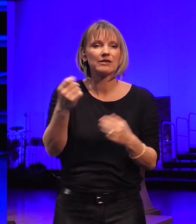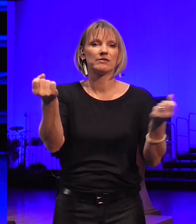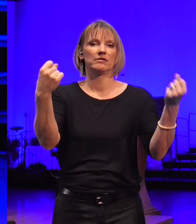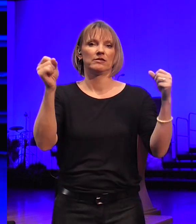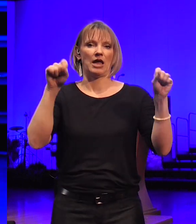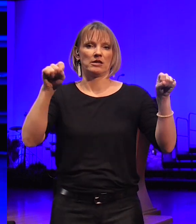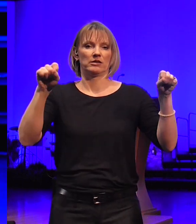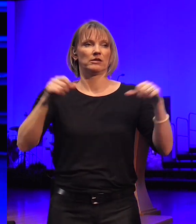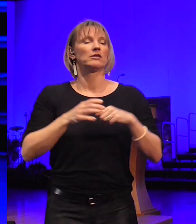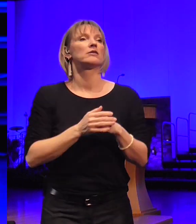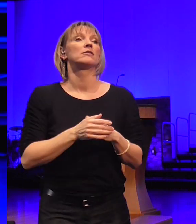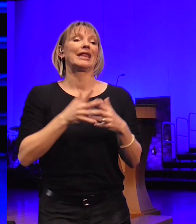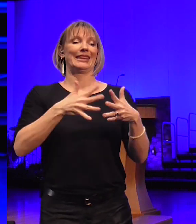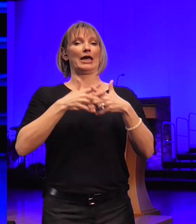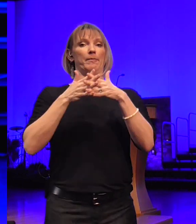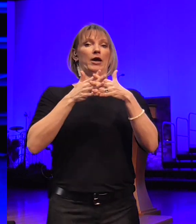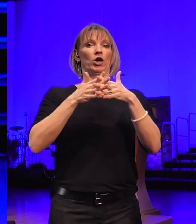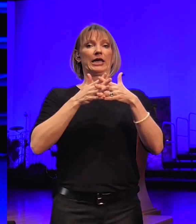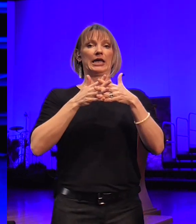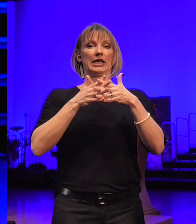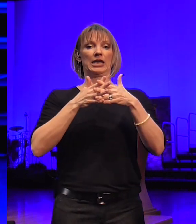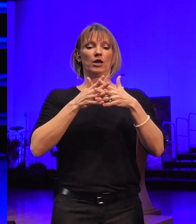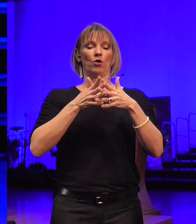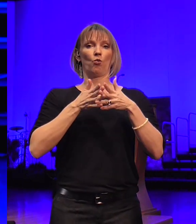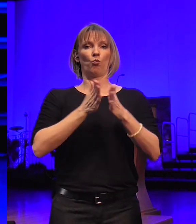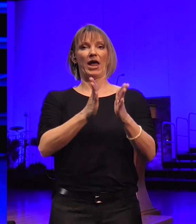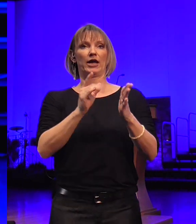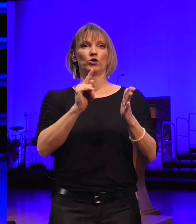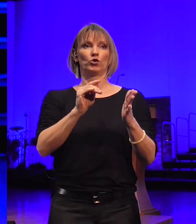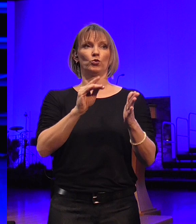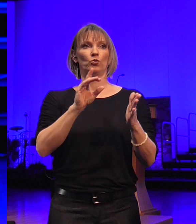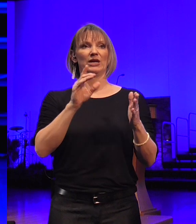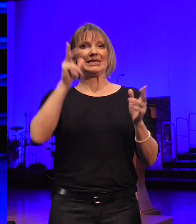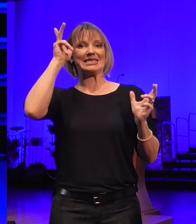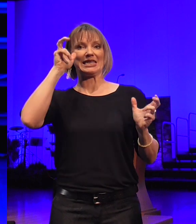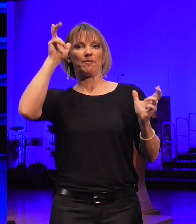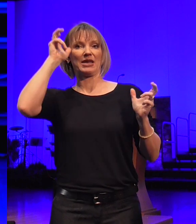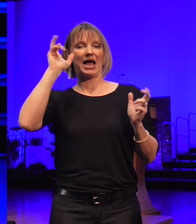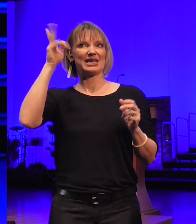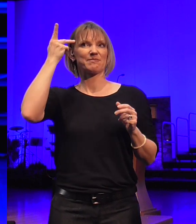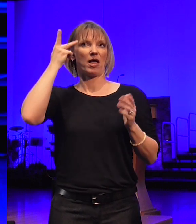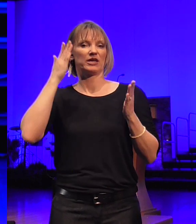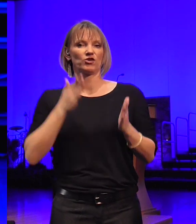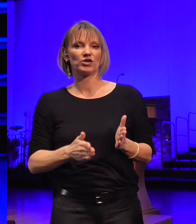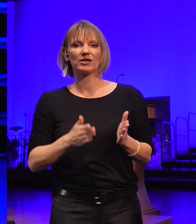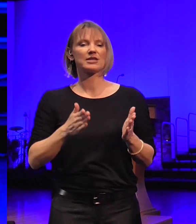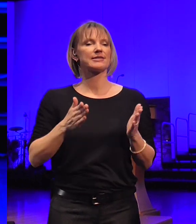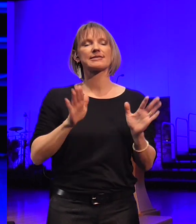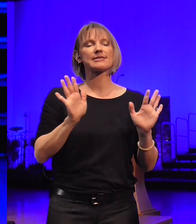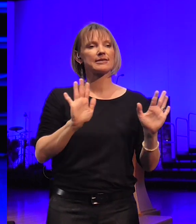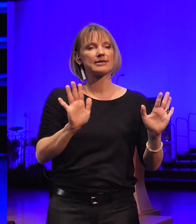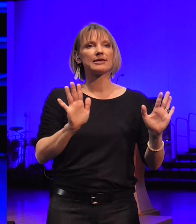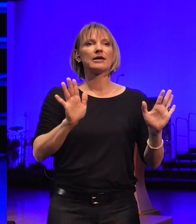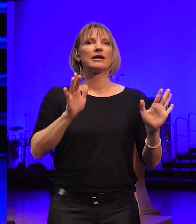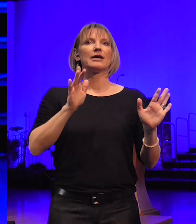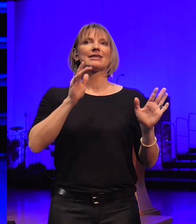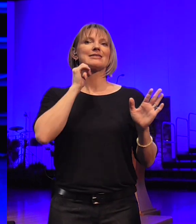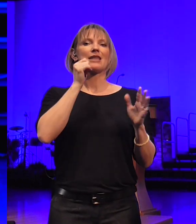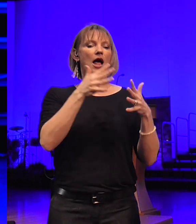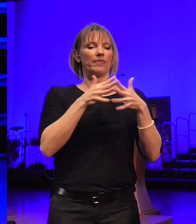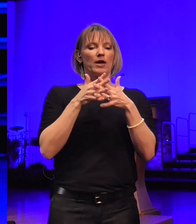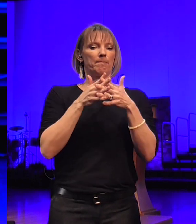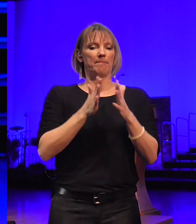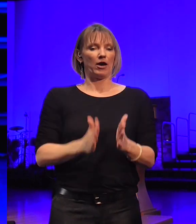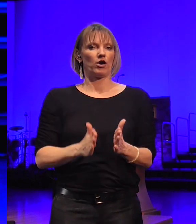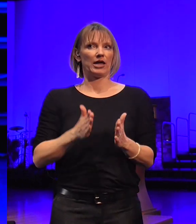You know, it is the American way to demonize politicians. I'm not asking us to get out of that, but it is not the American way